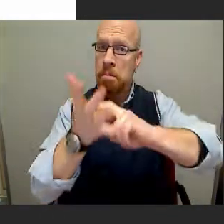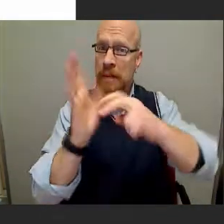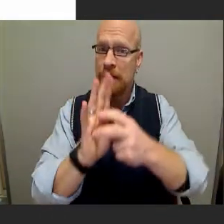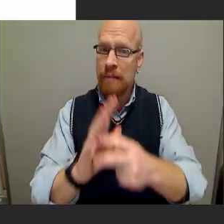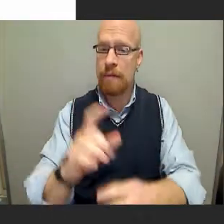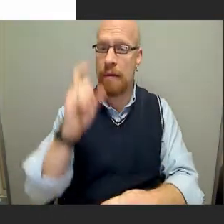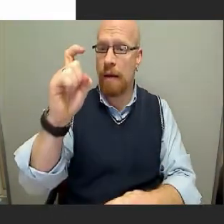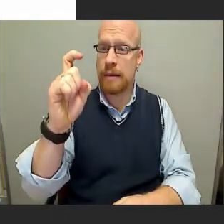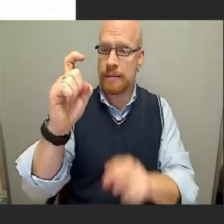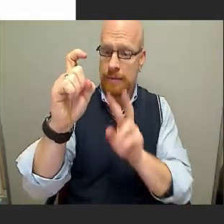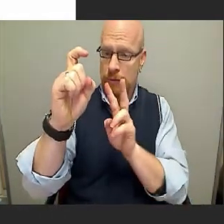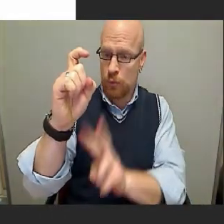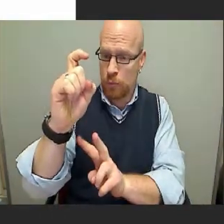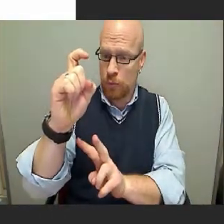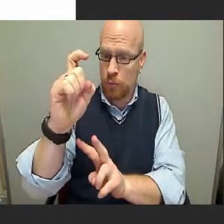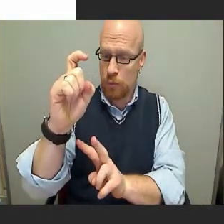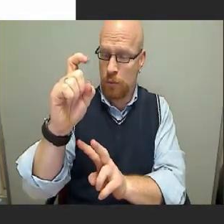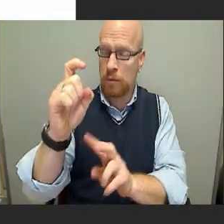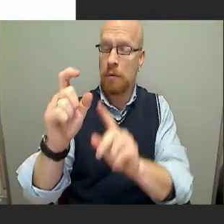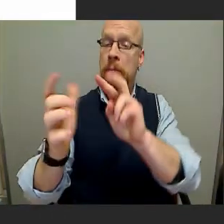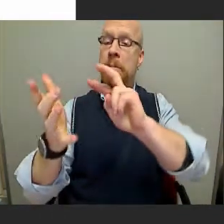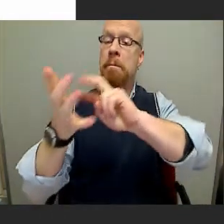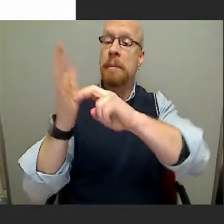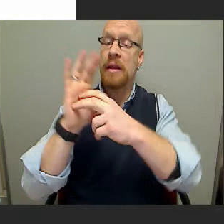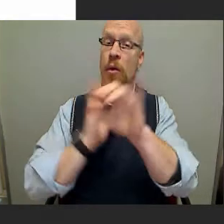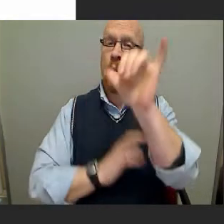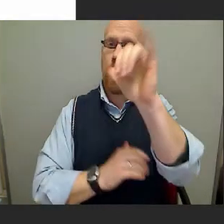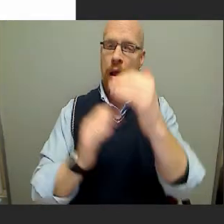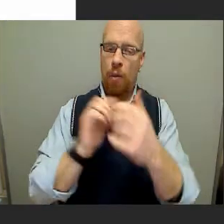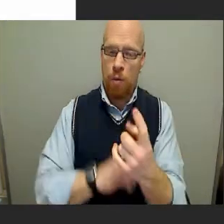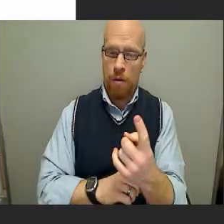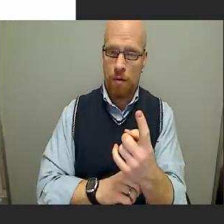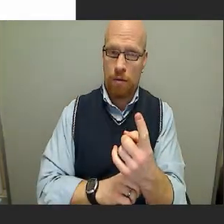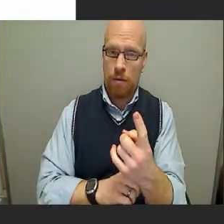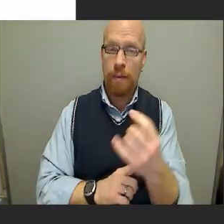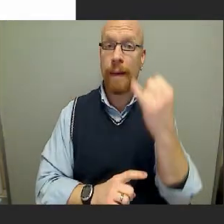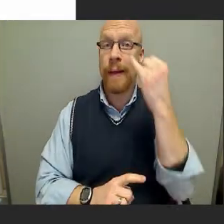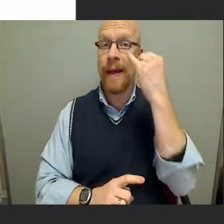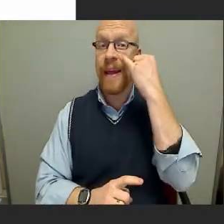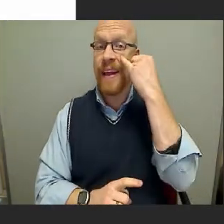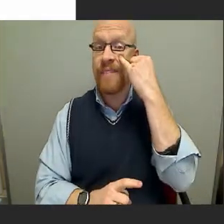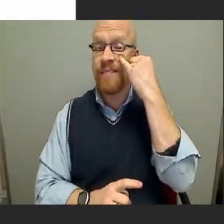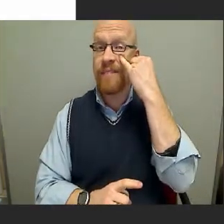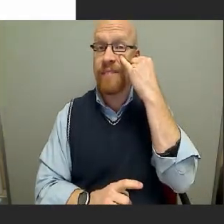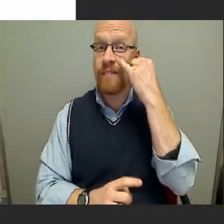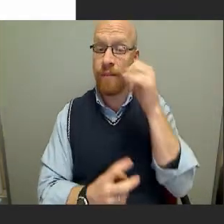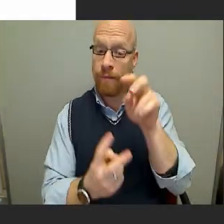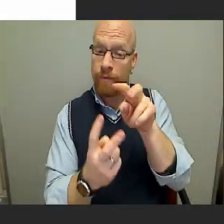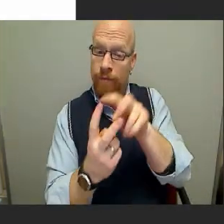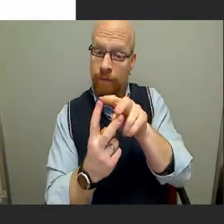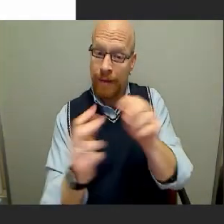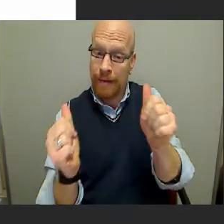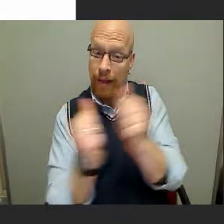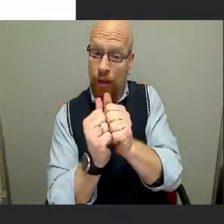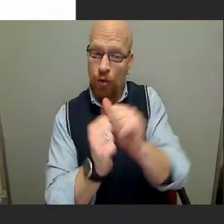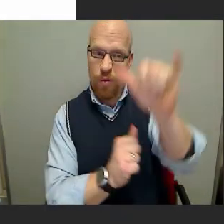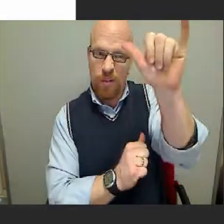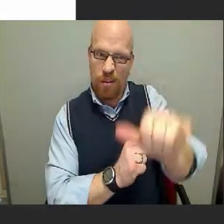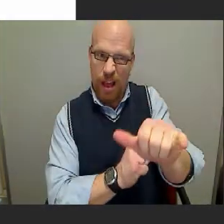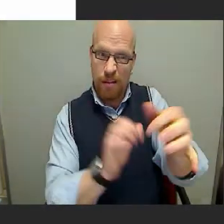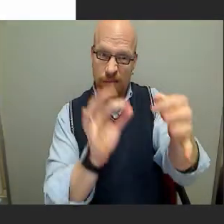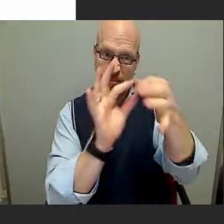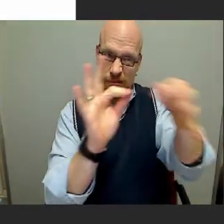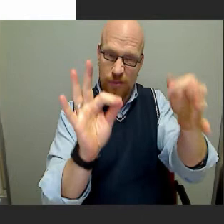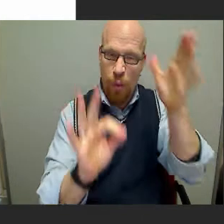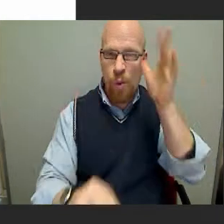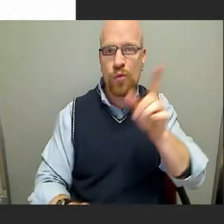so now we put we filled in the 1 under the y so as long as x is 2 y will be